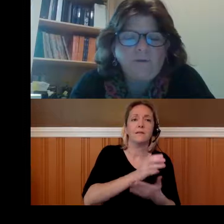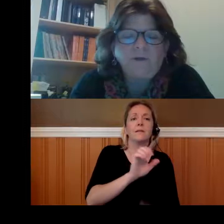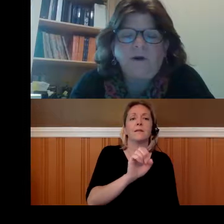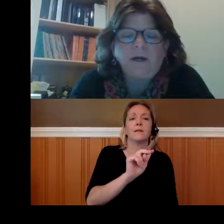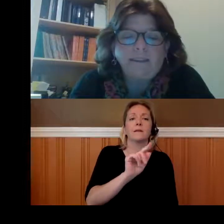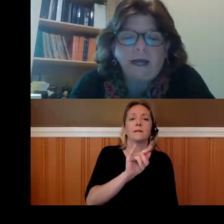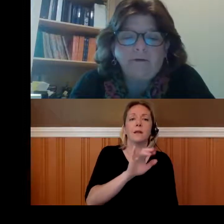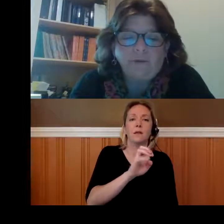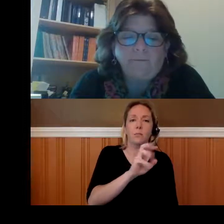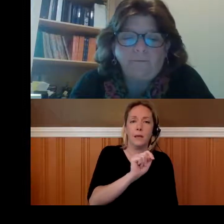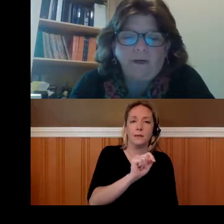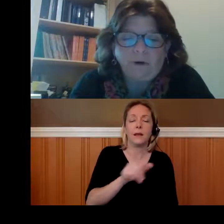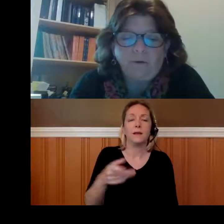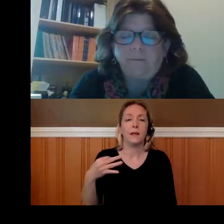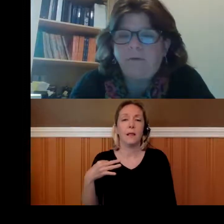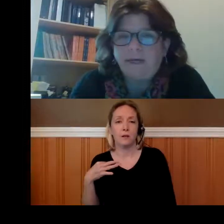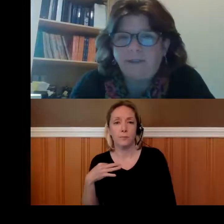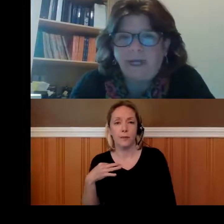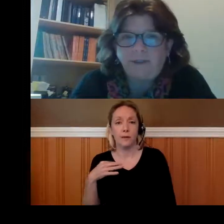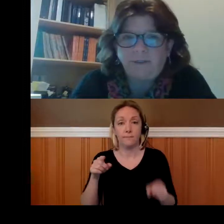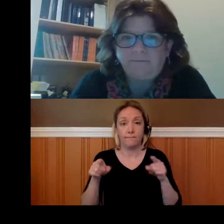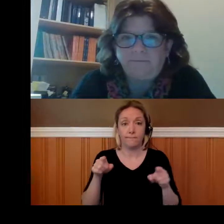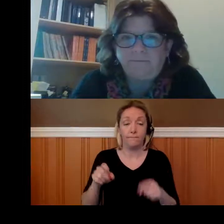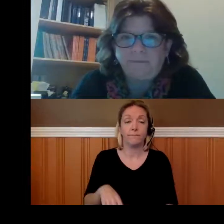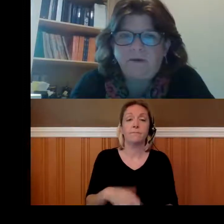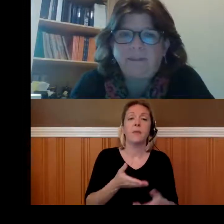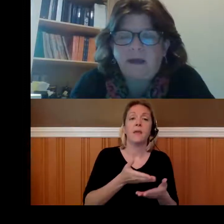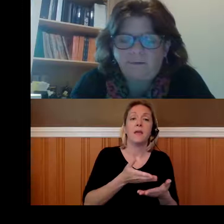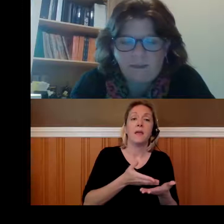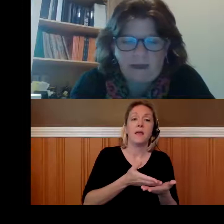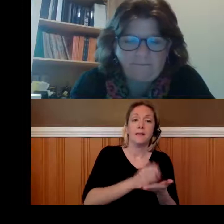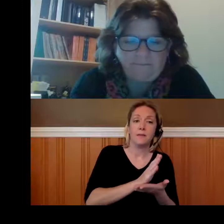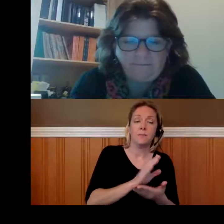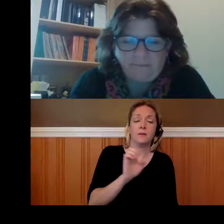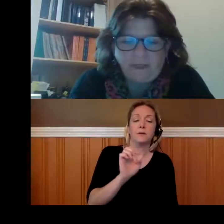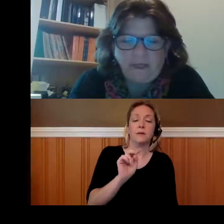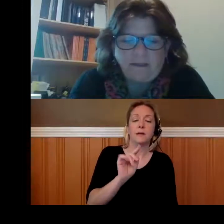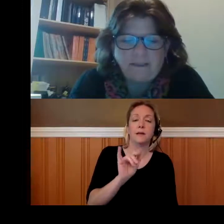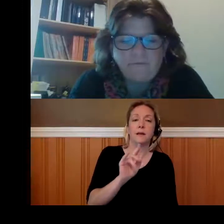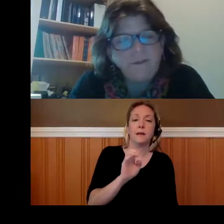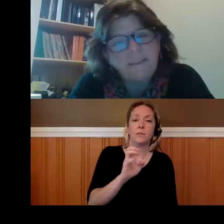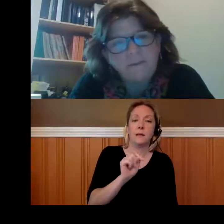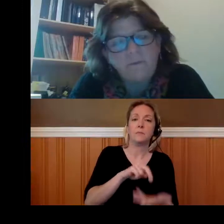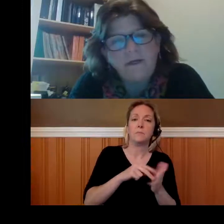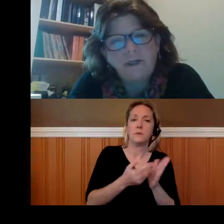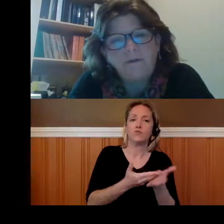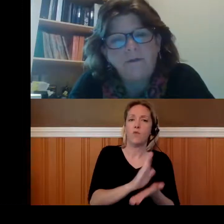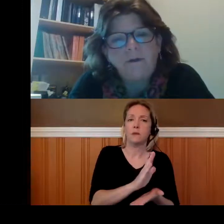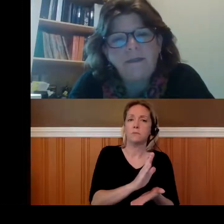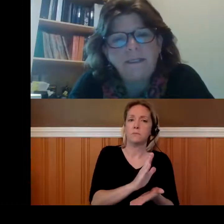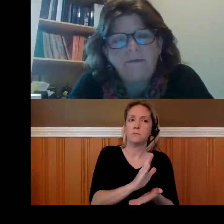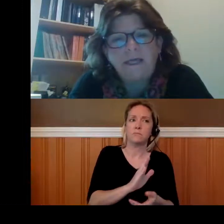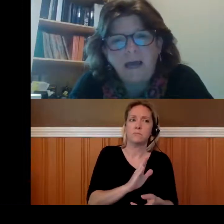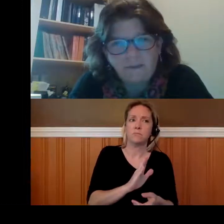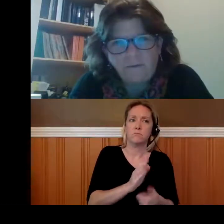Students are entitled to a free and appropriate public education. They're entitled to that. The difference is when a child